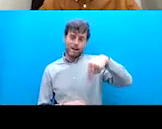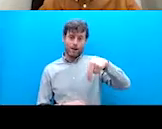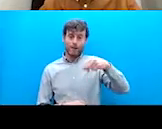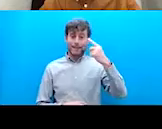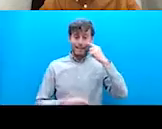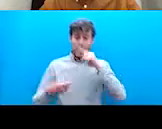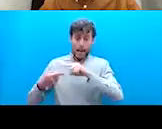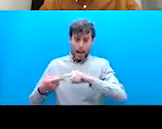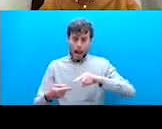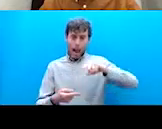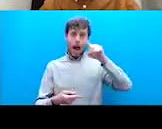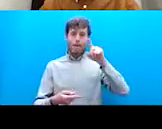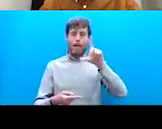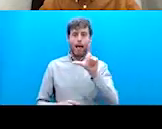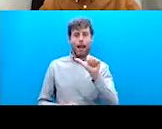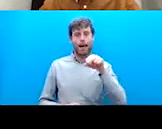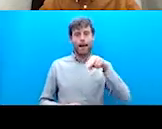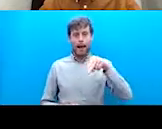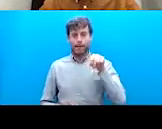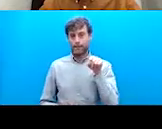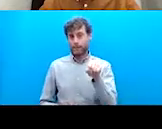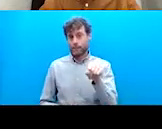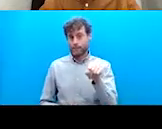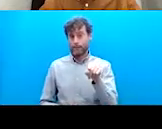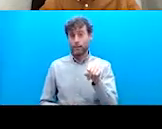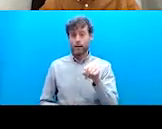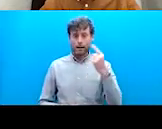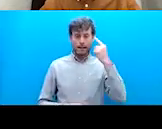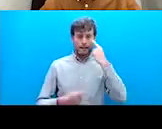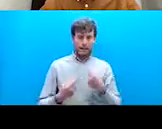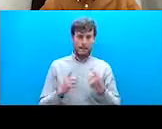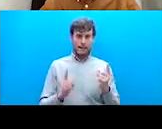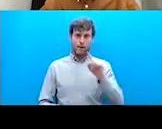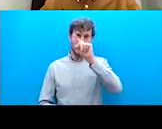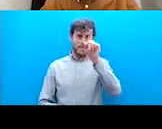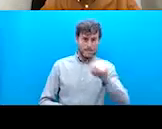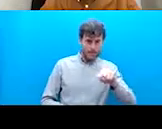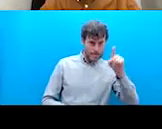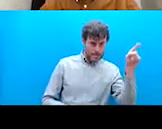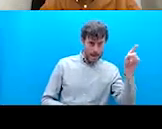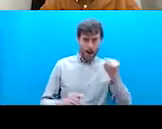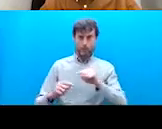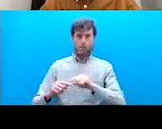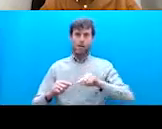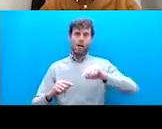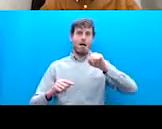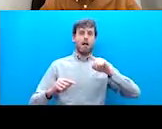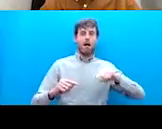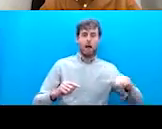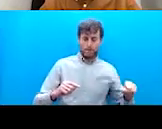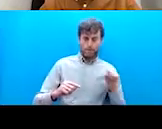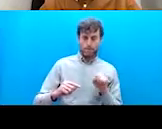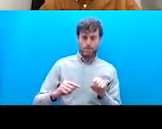again at the noun. Now, these effects have opposite sign and different spatial distributions. So with the N for 100 reduction